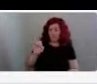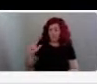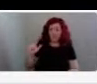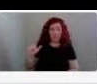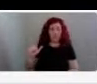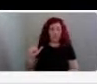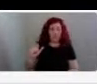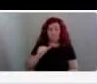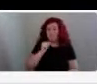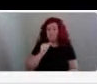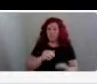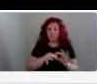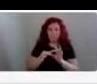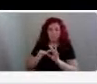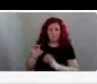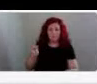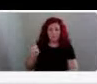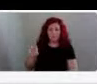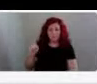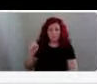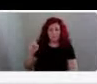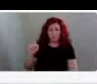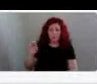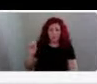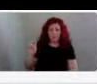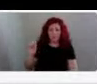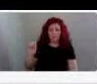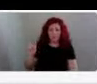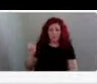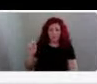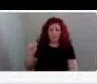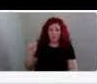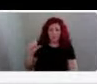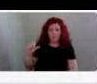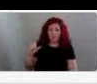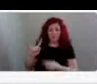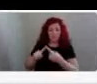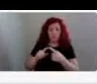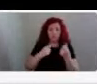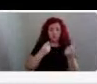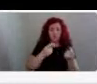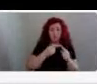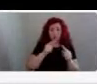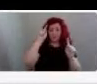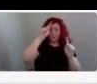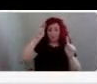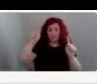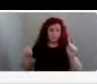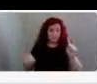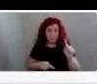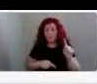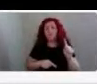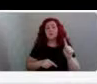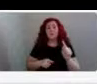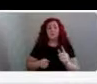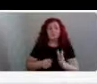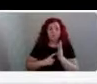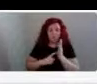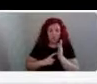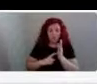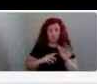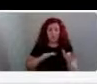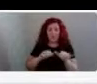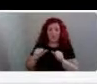with uh marana and oro valley to get from one end of the district to the other is required to leave the